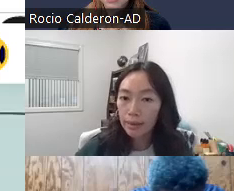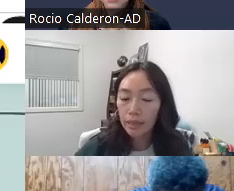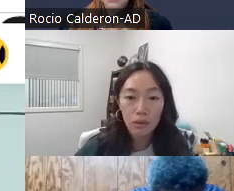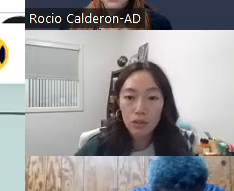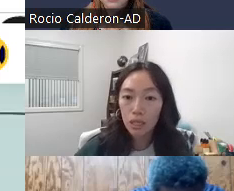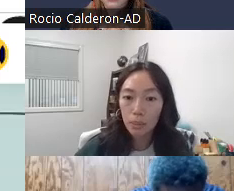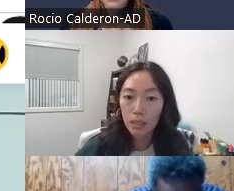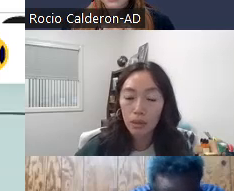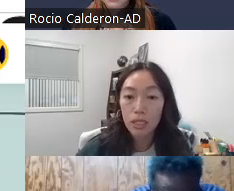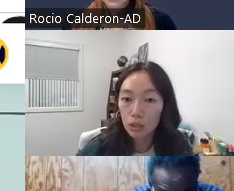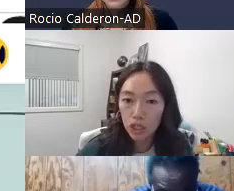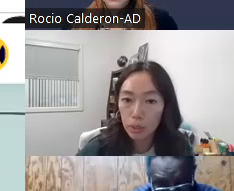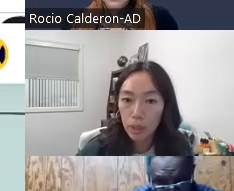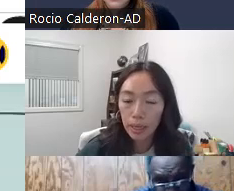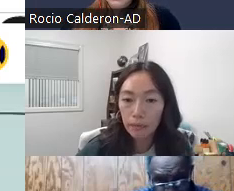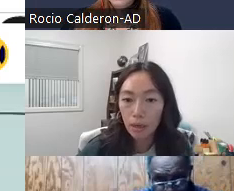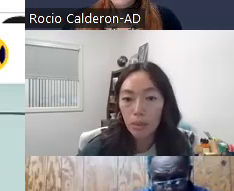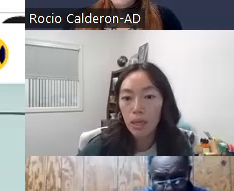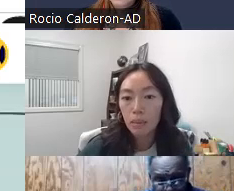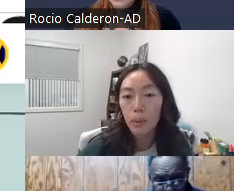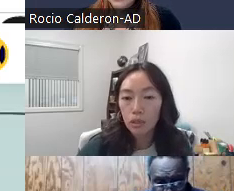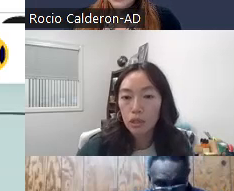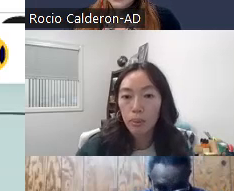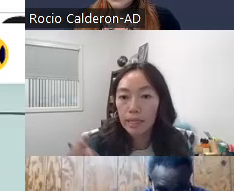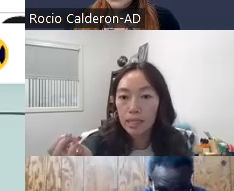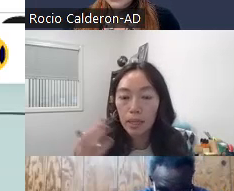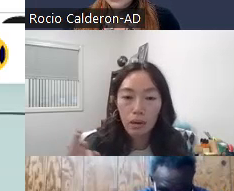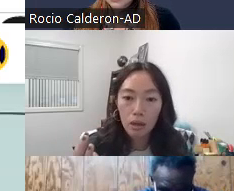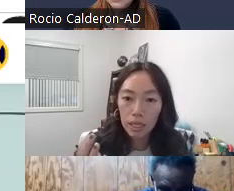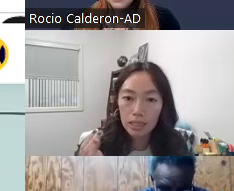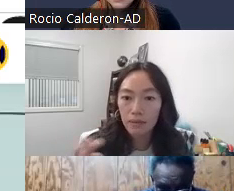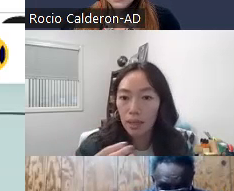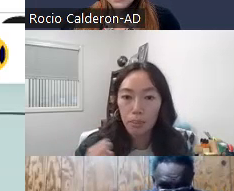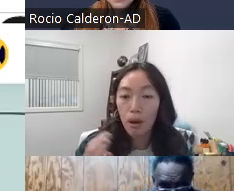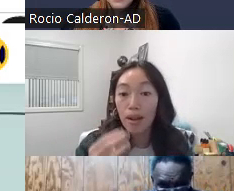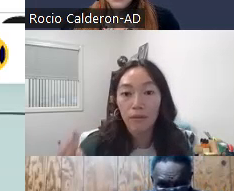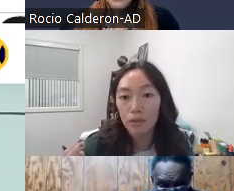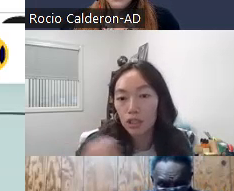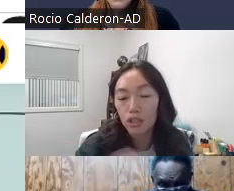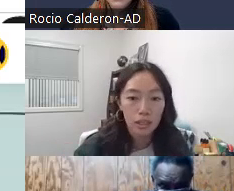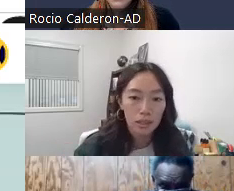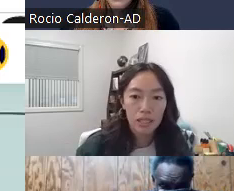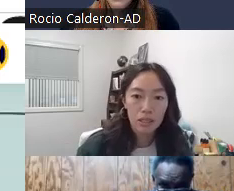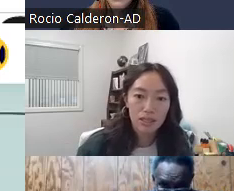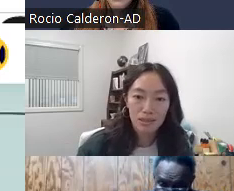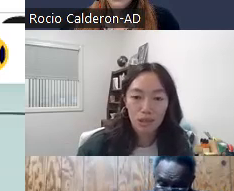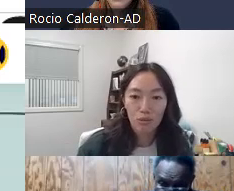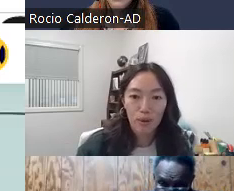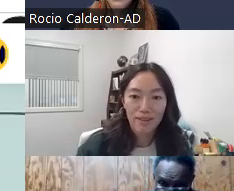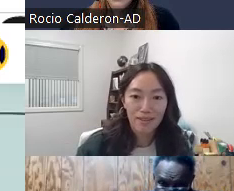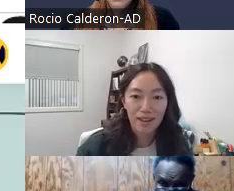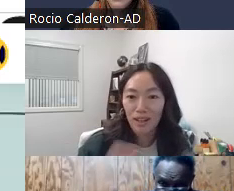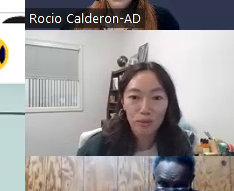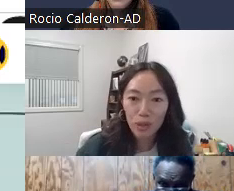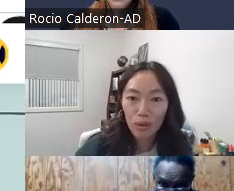you're getting, and it's also going to depend on what dealership you're buying it from, but we can also provide some of that context of like, on average, this is, you